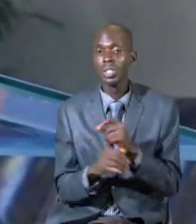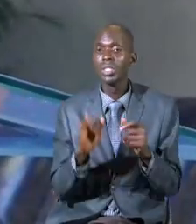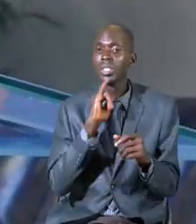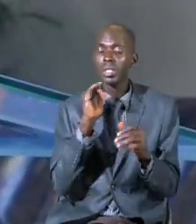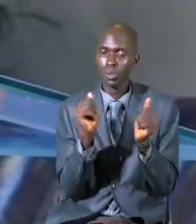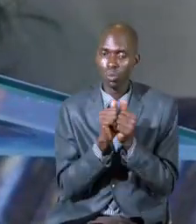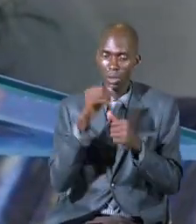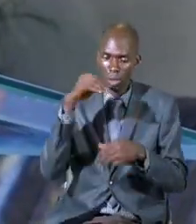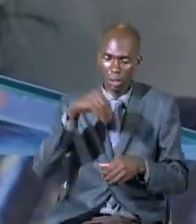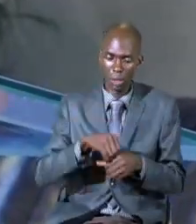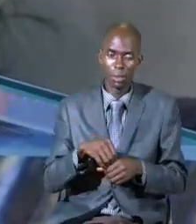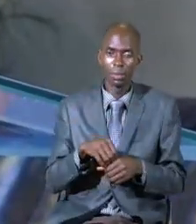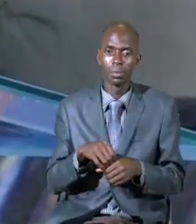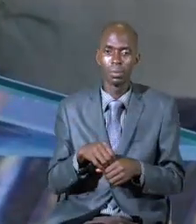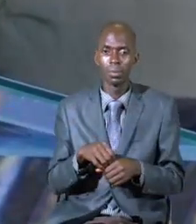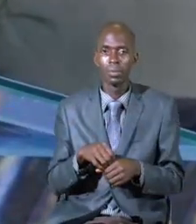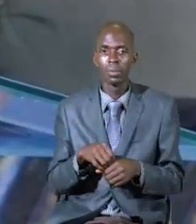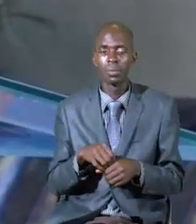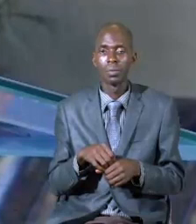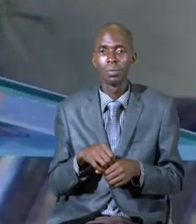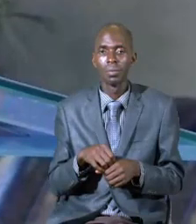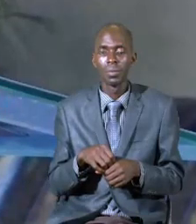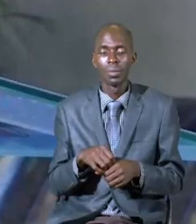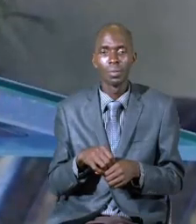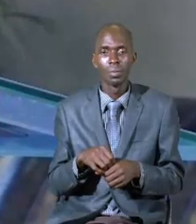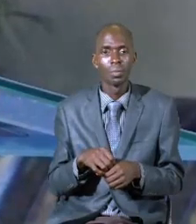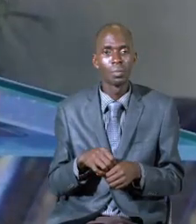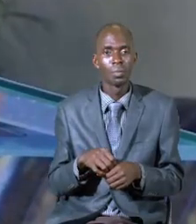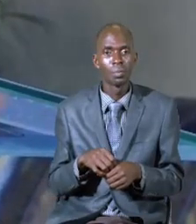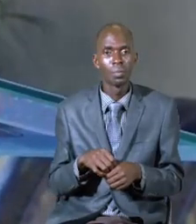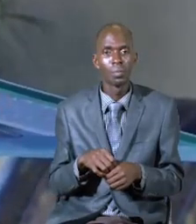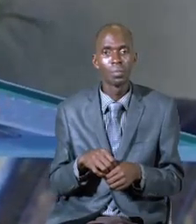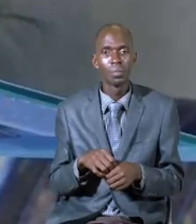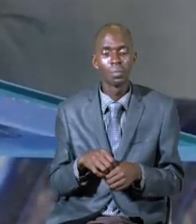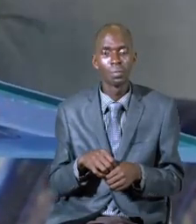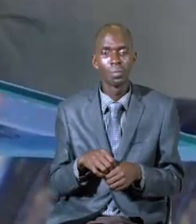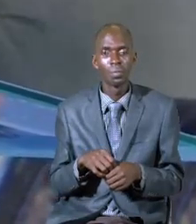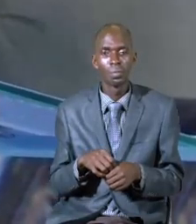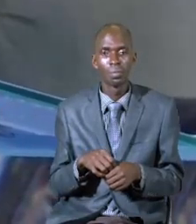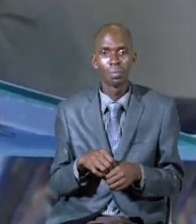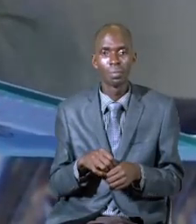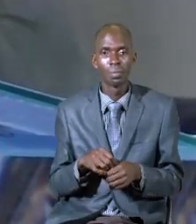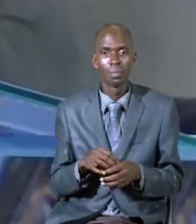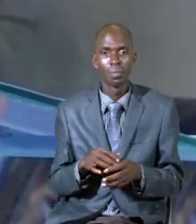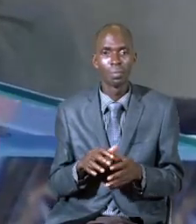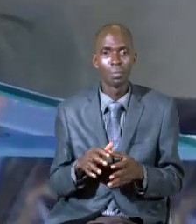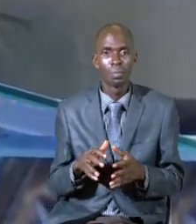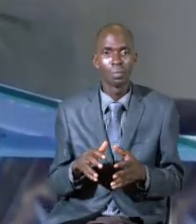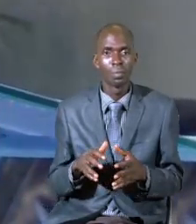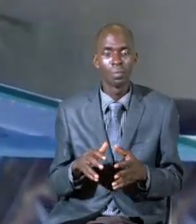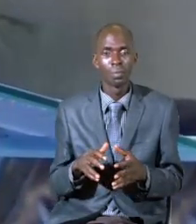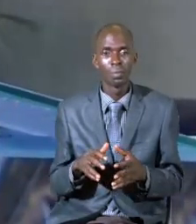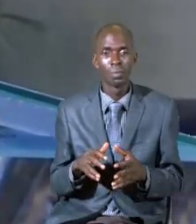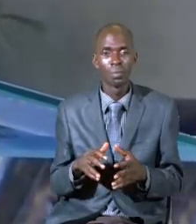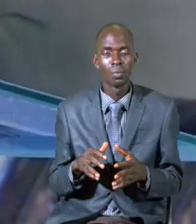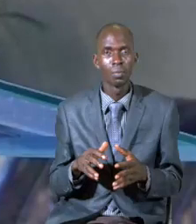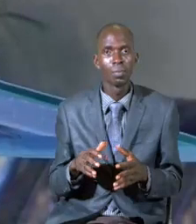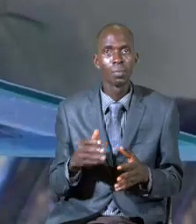the law that I found. They've been there before I was born. They'll be there after you are gone. You